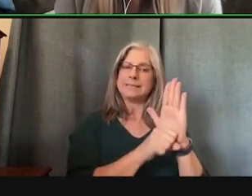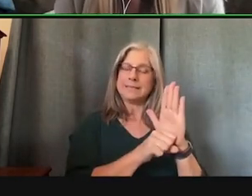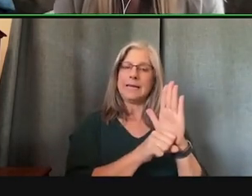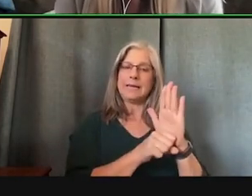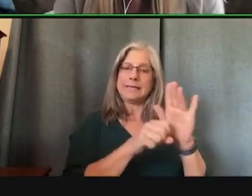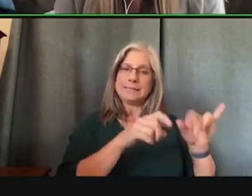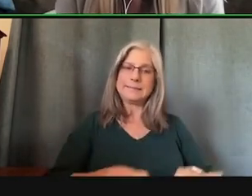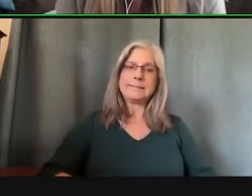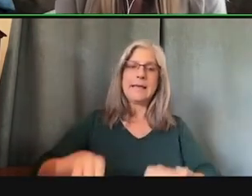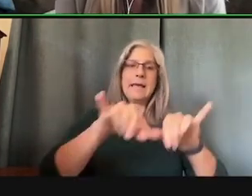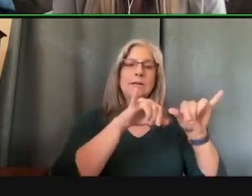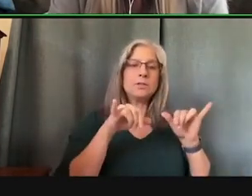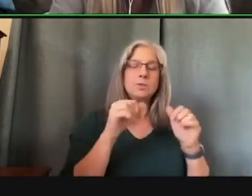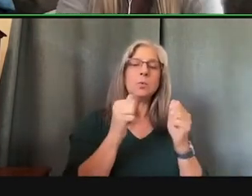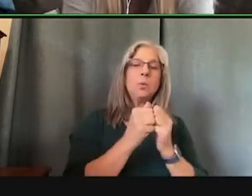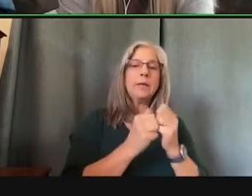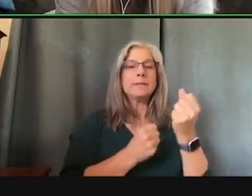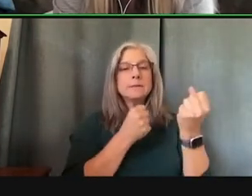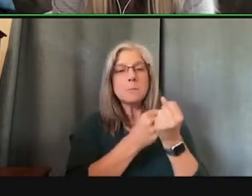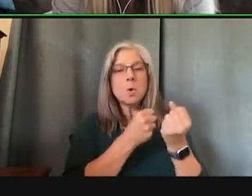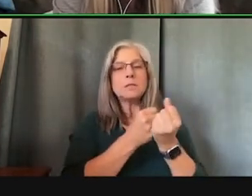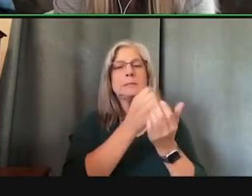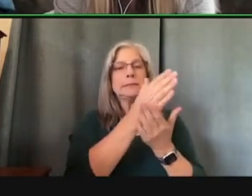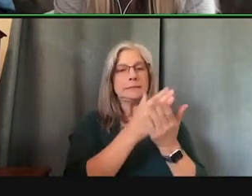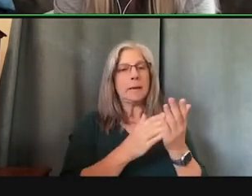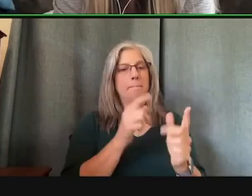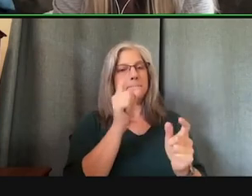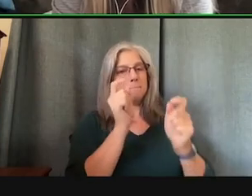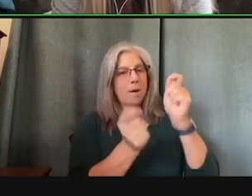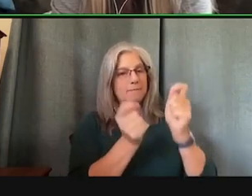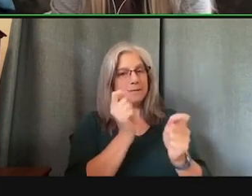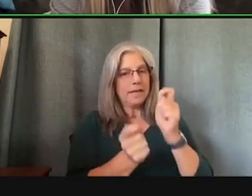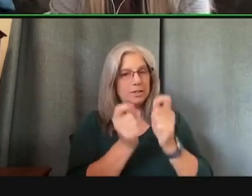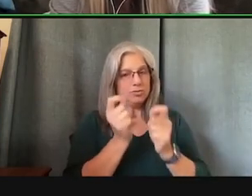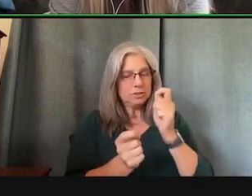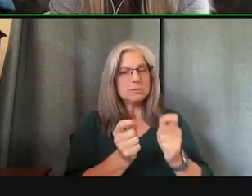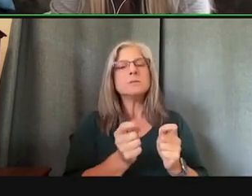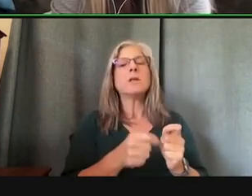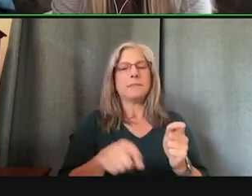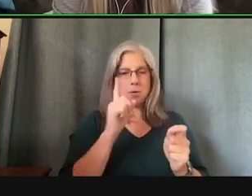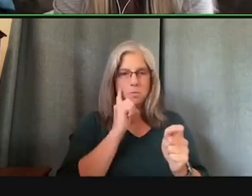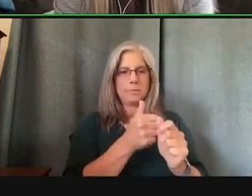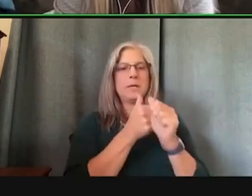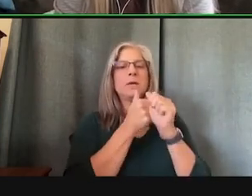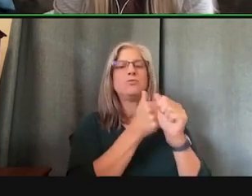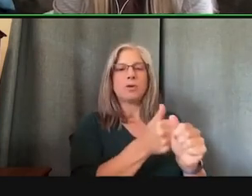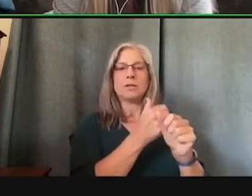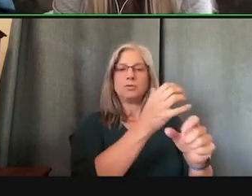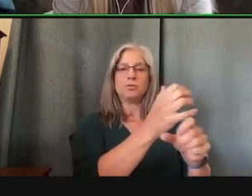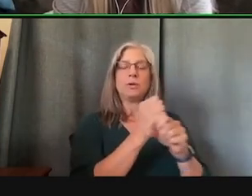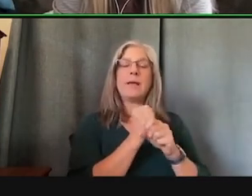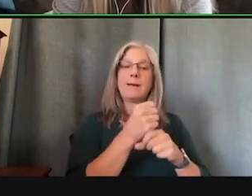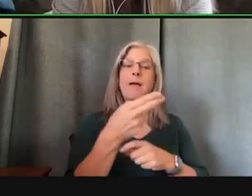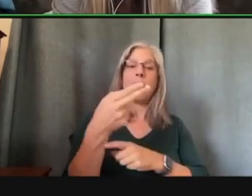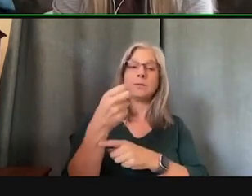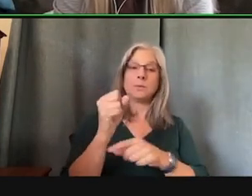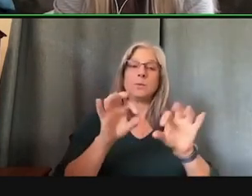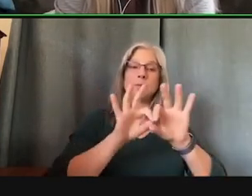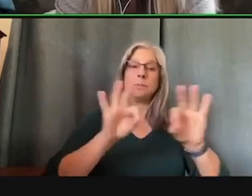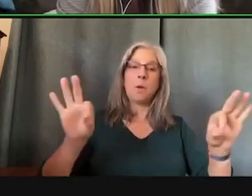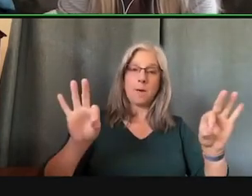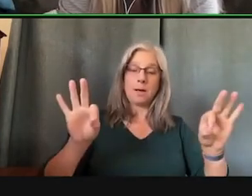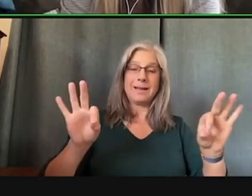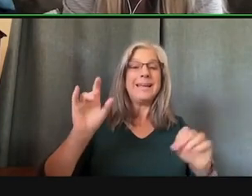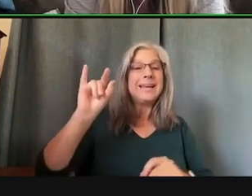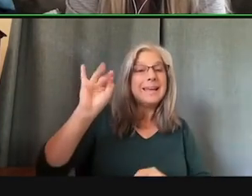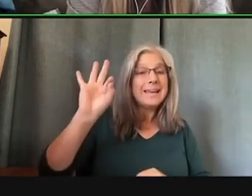supports and some modifications, they're going to be on track to receive a high school diploma as long as